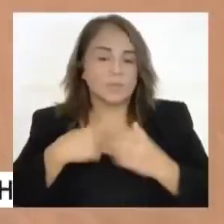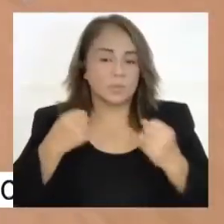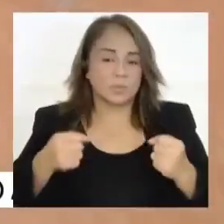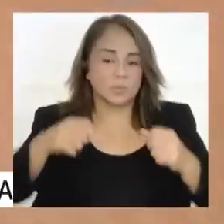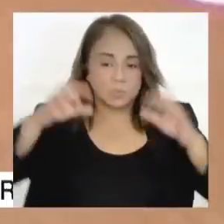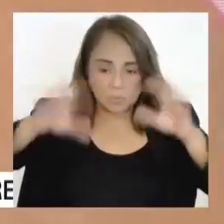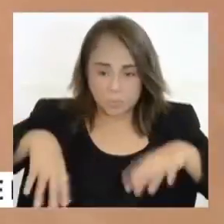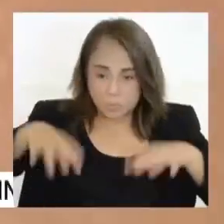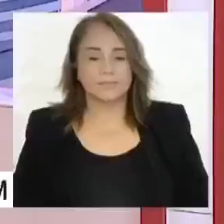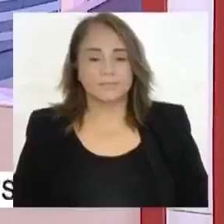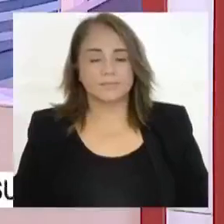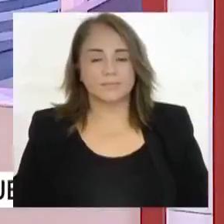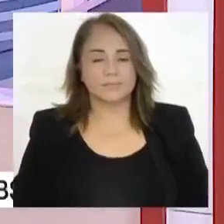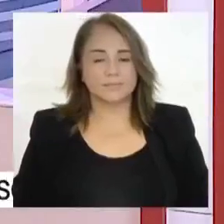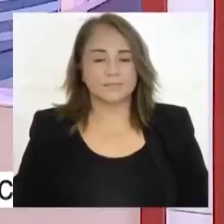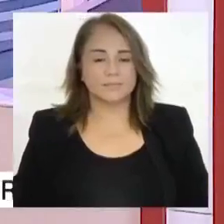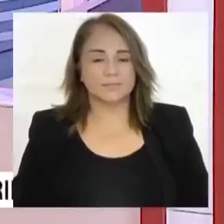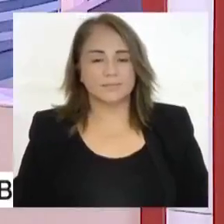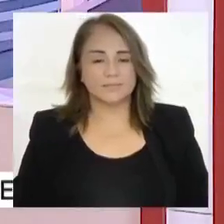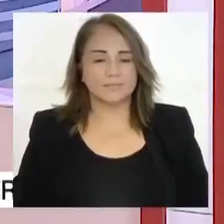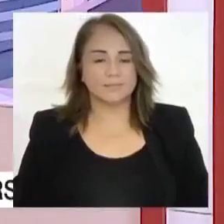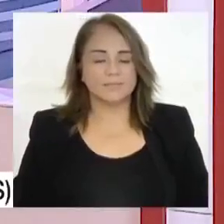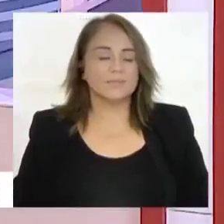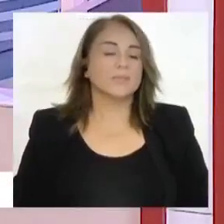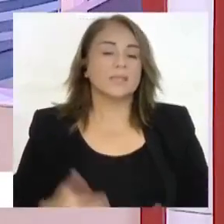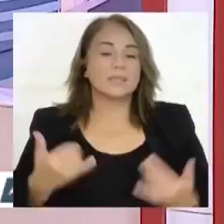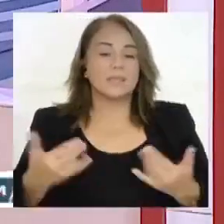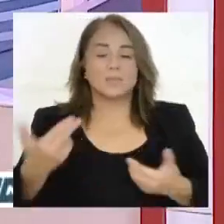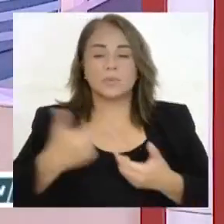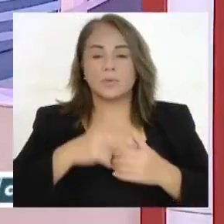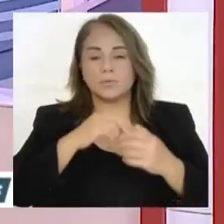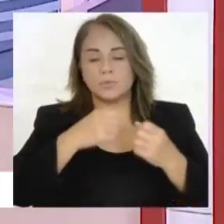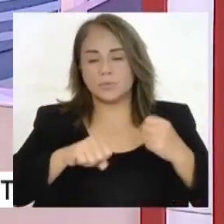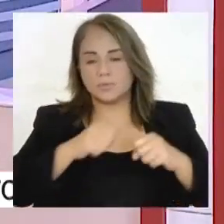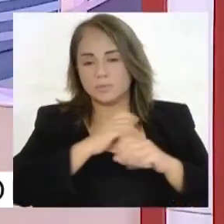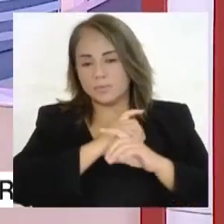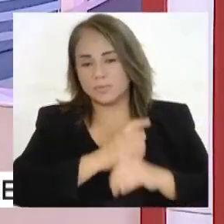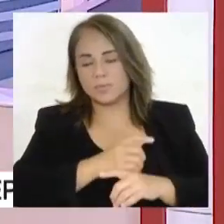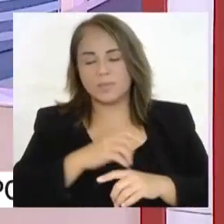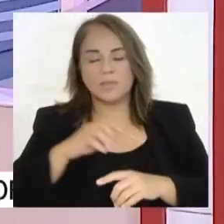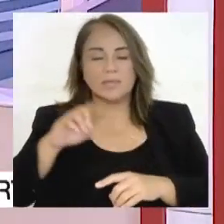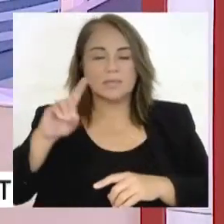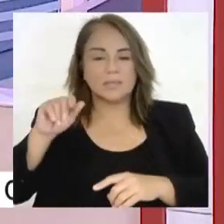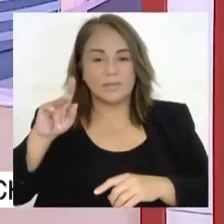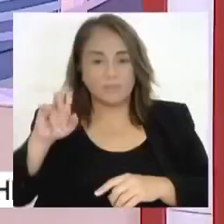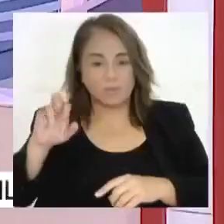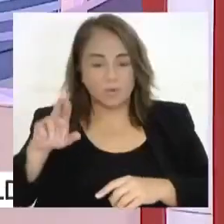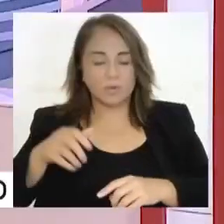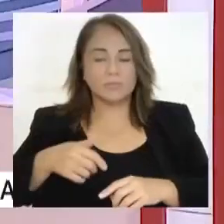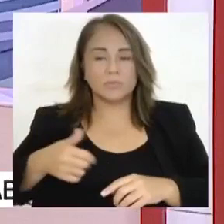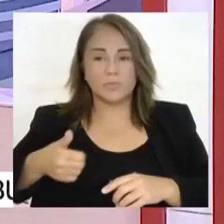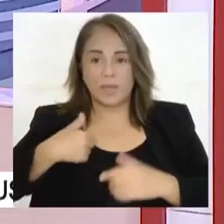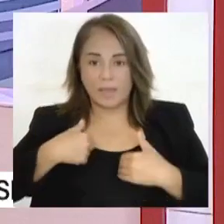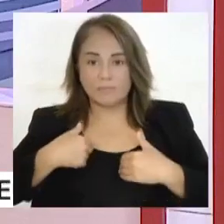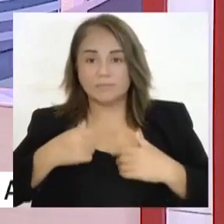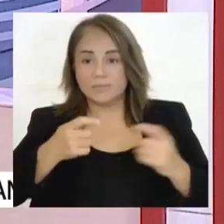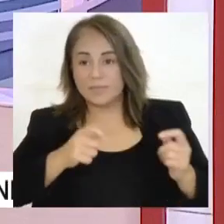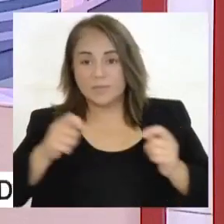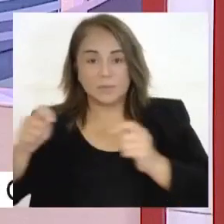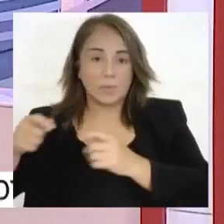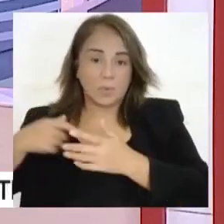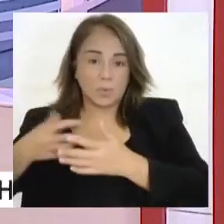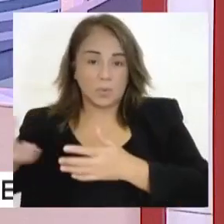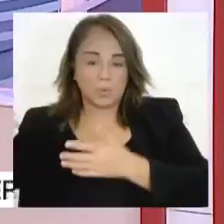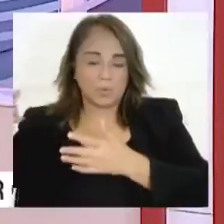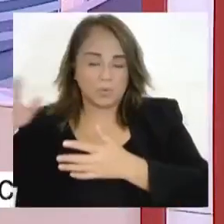or droughts. And turning now to sports, the defending champions Denver Nuggets regain home court edge in their Western Conference showdown